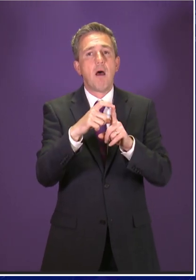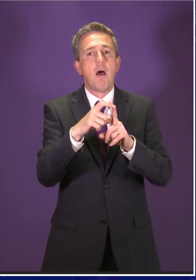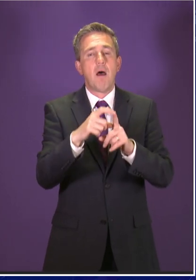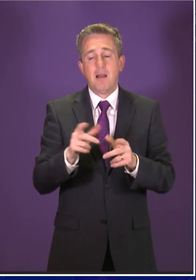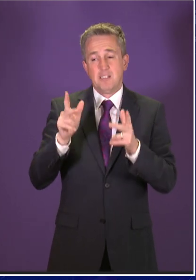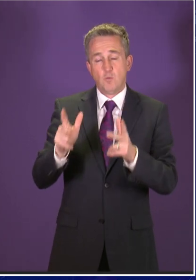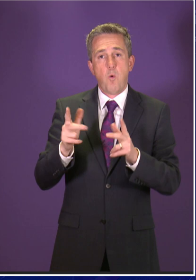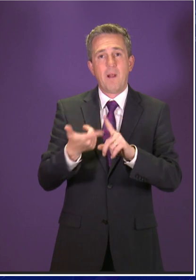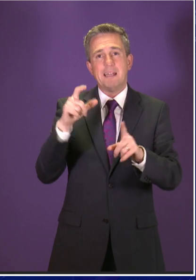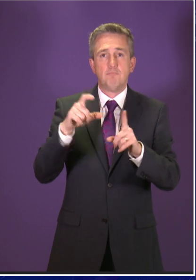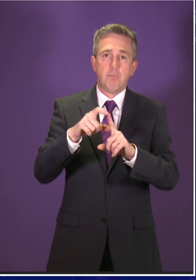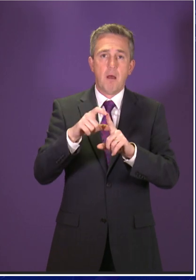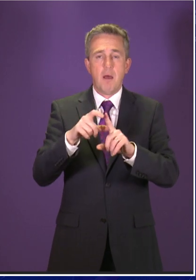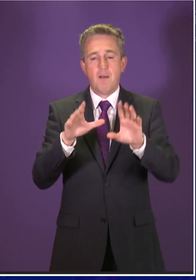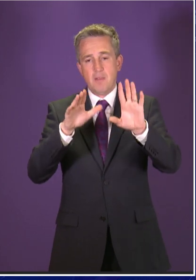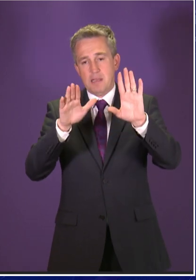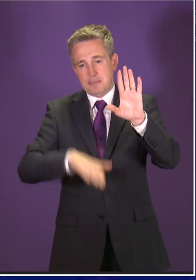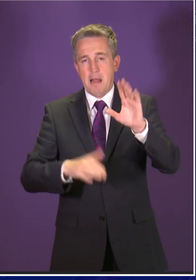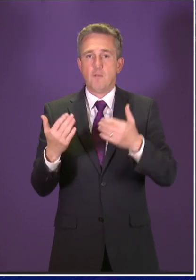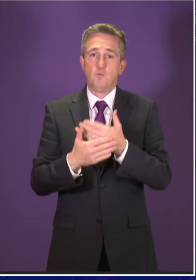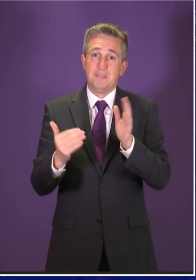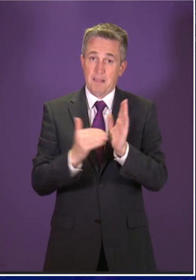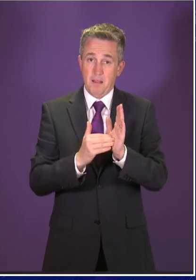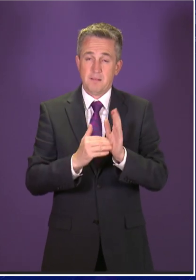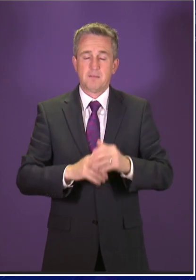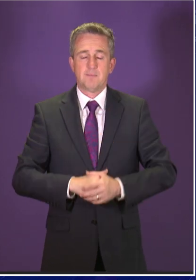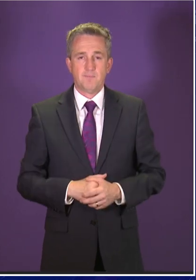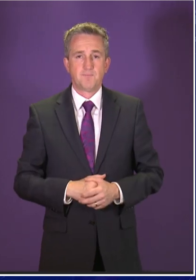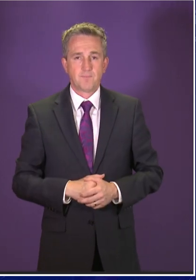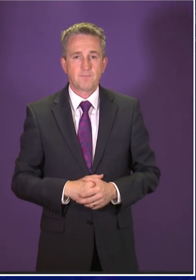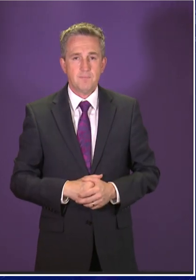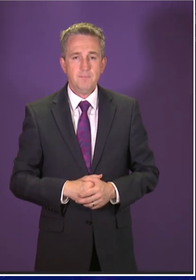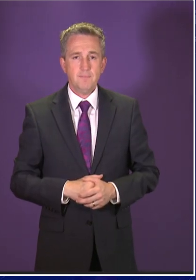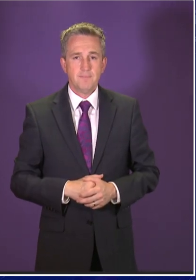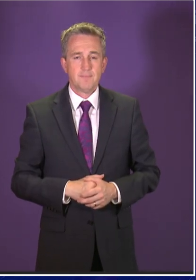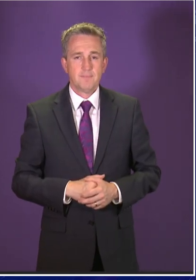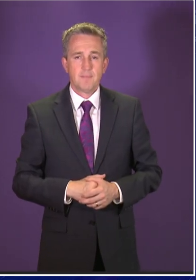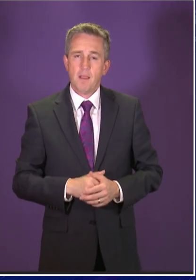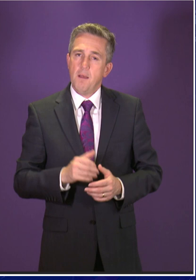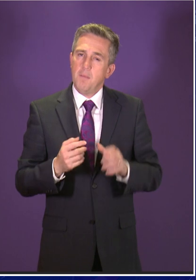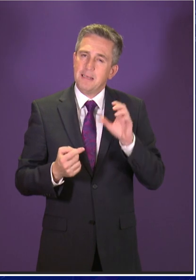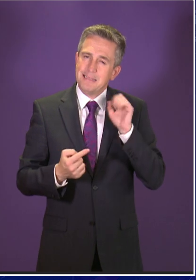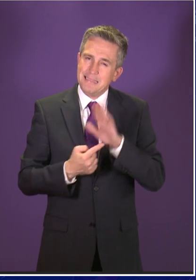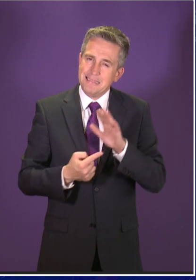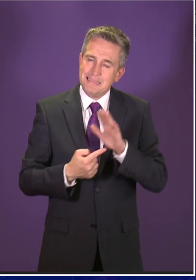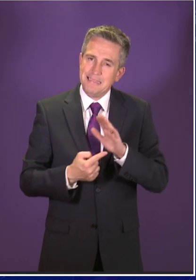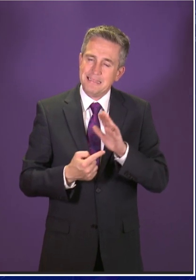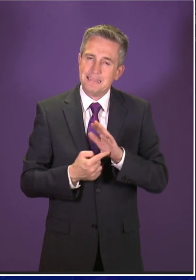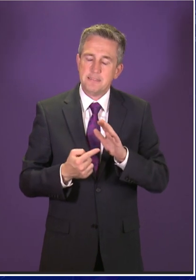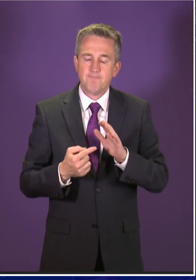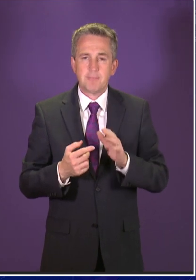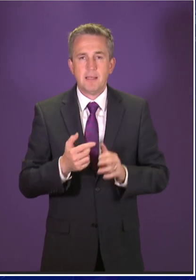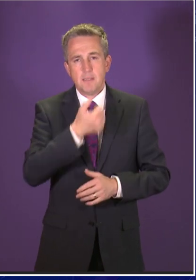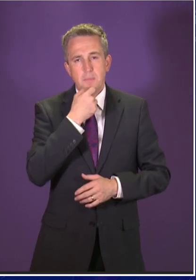the Edinburgh of the South. But I think it's as a people where the impact of our Scottish